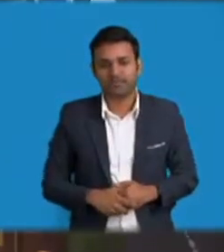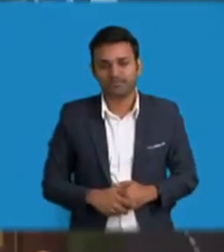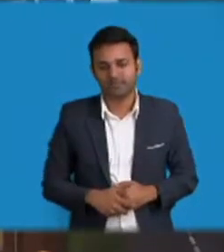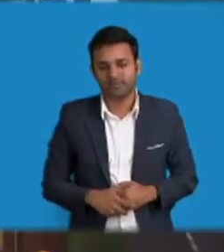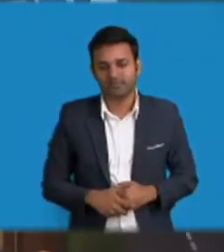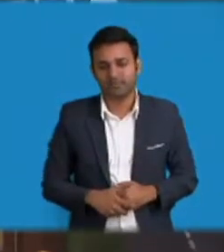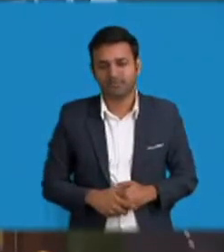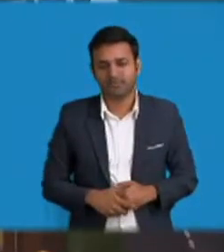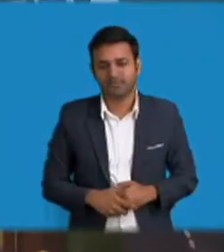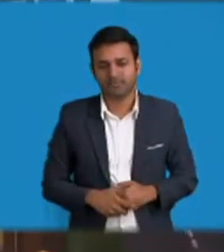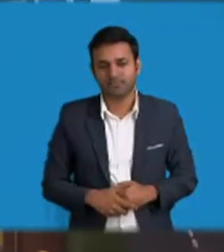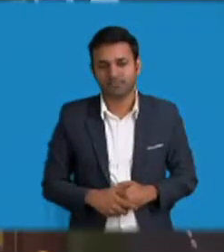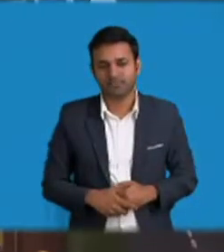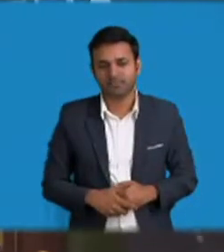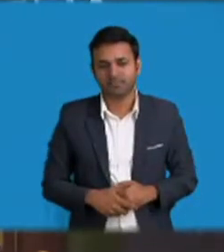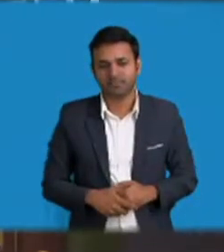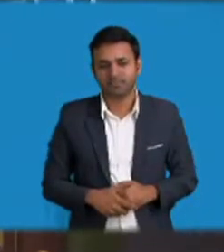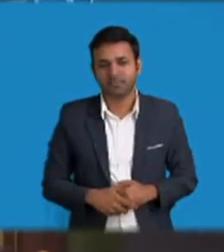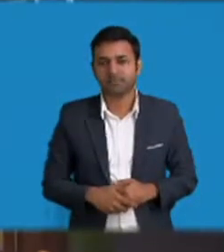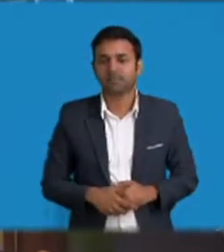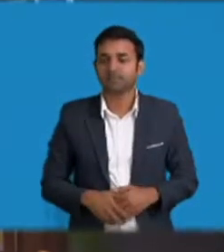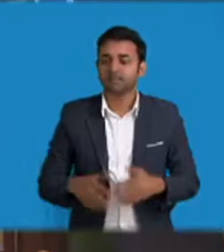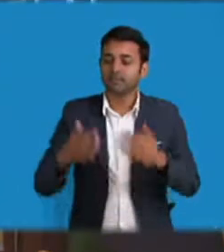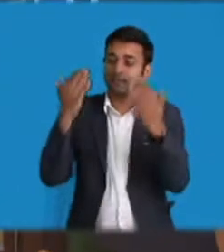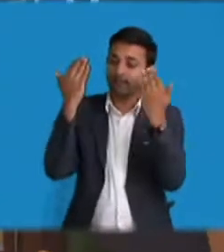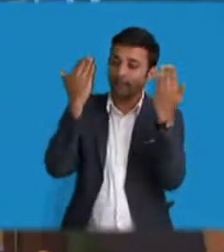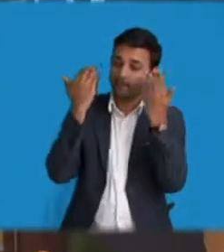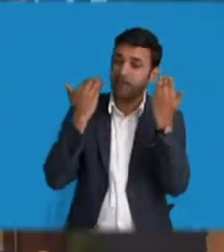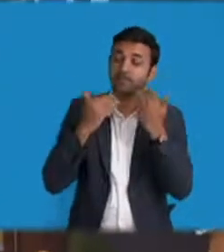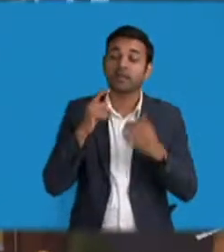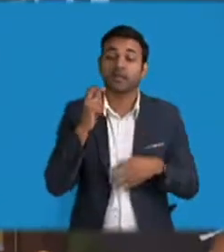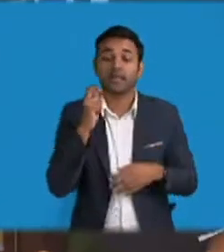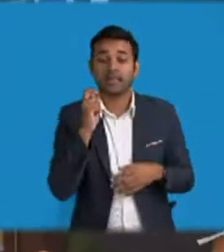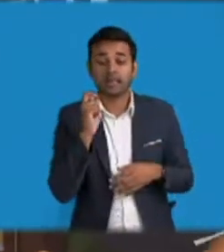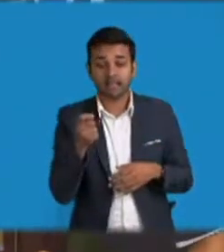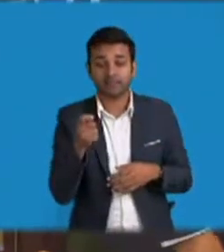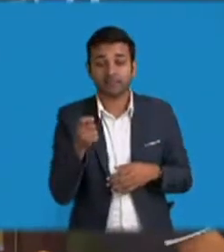Madam Speaker, at the technical college,